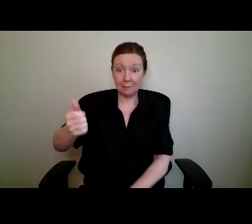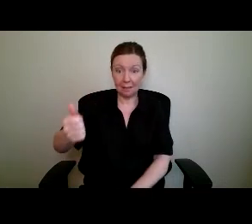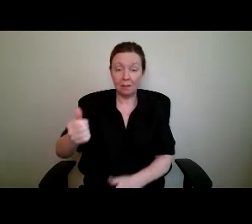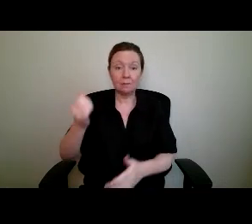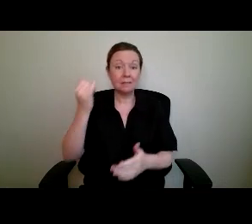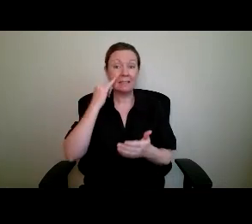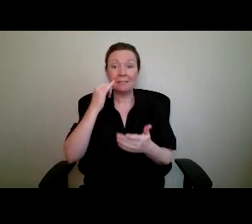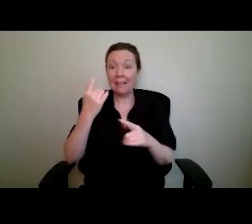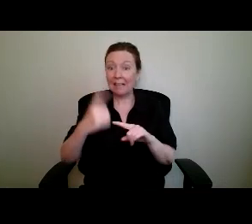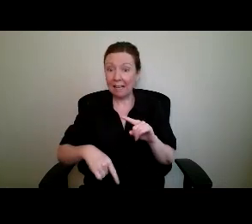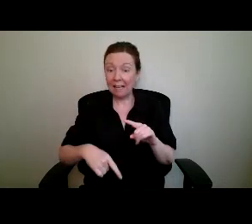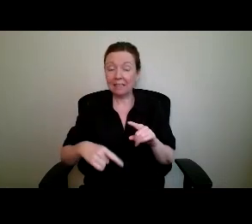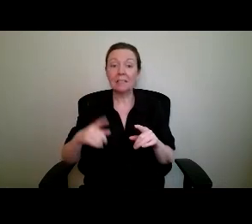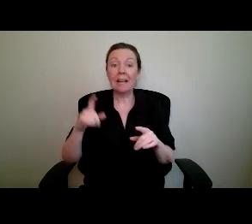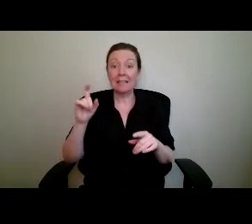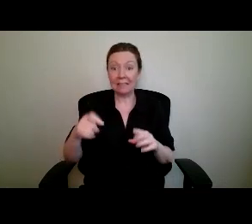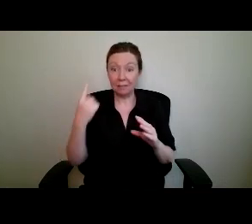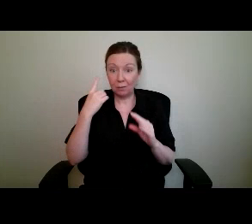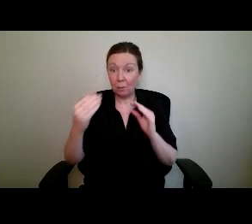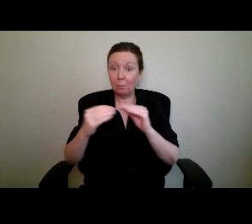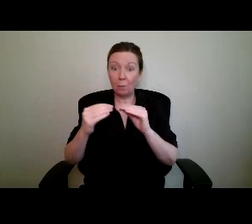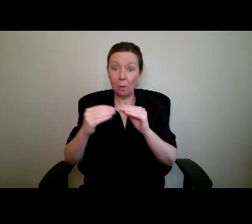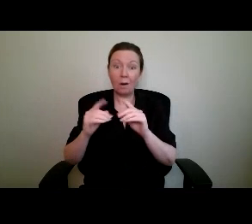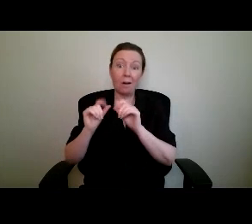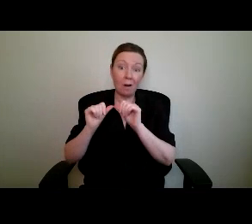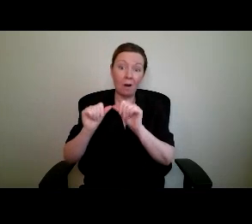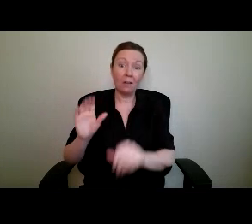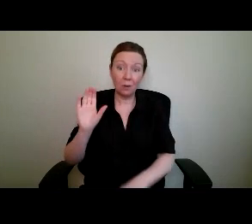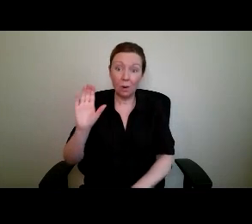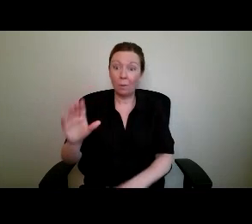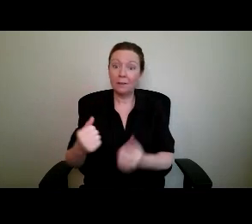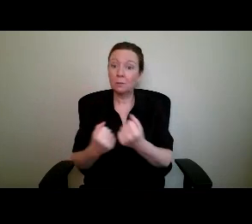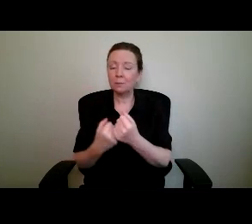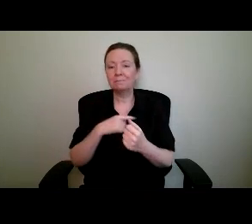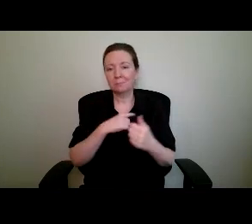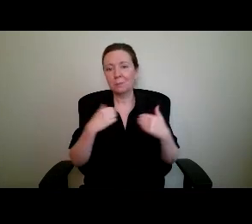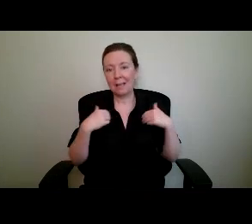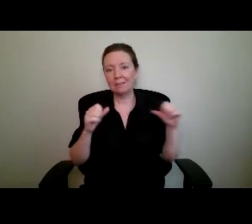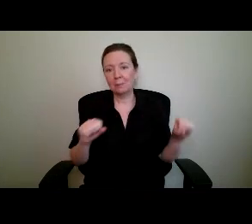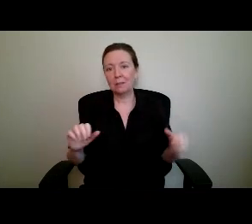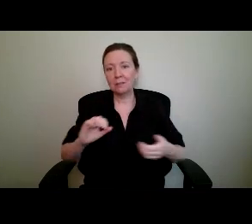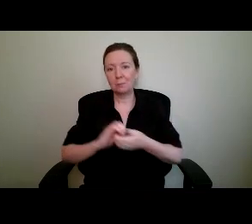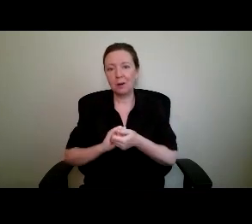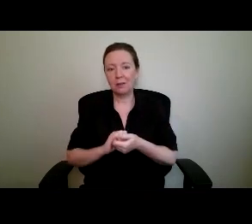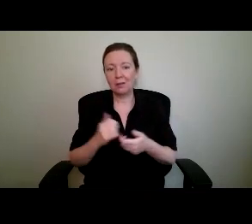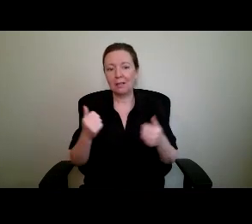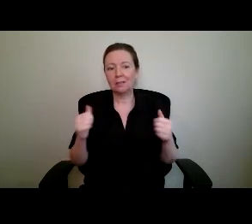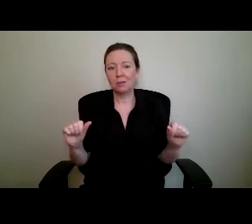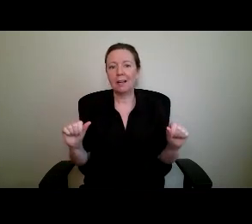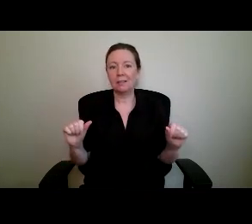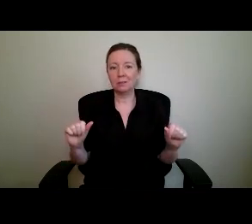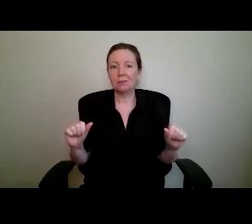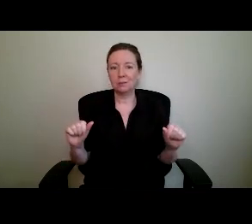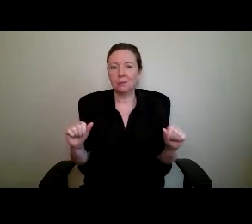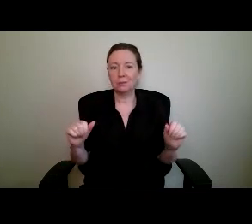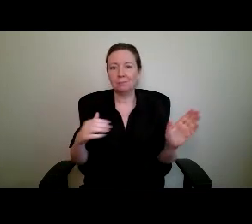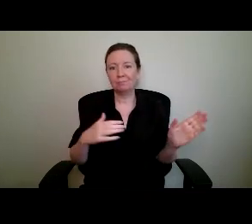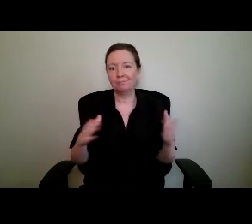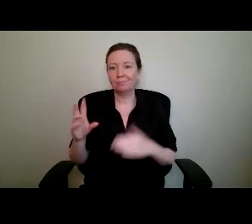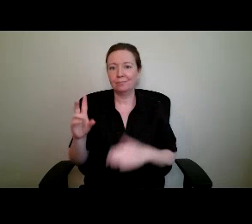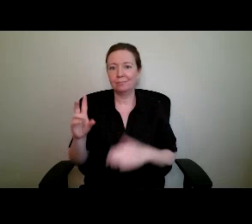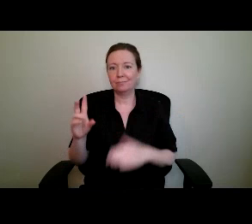the case and there will be a need for ongoing support, we have the ability to partner and try to move over to waiver funding if